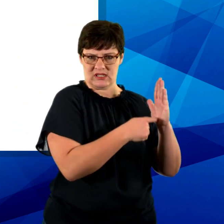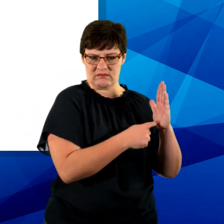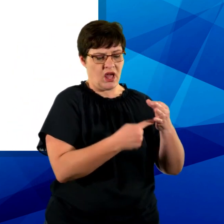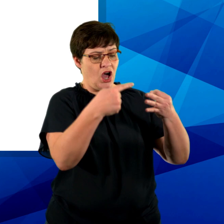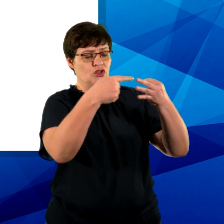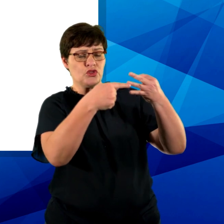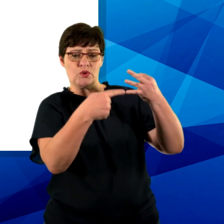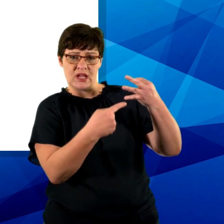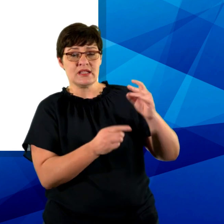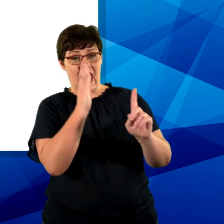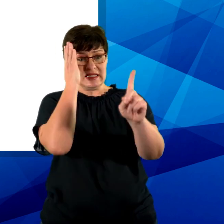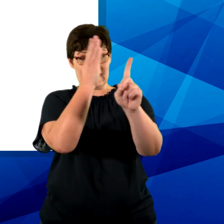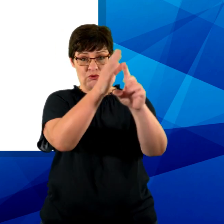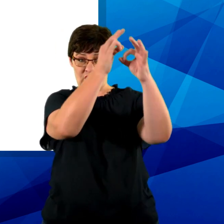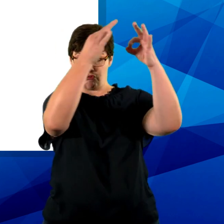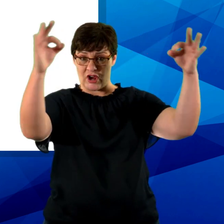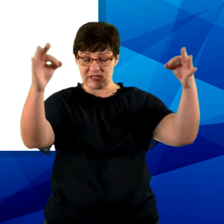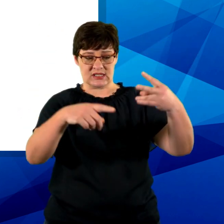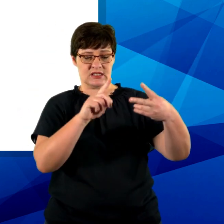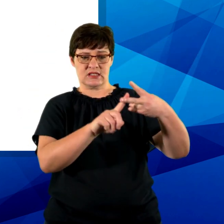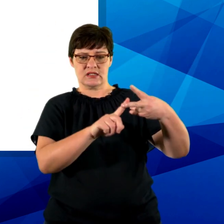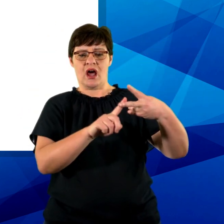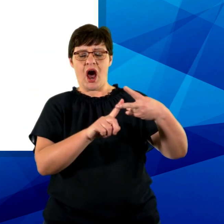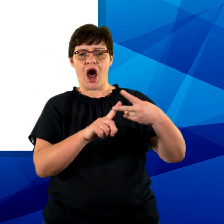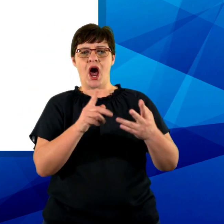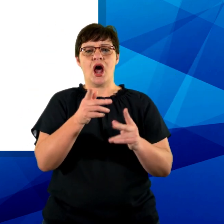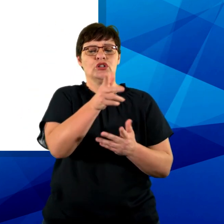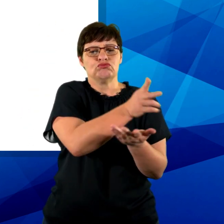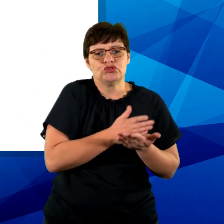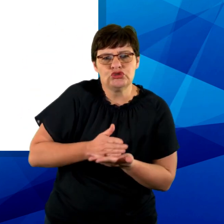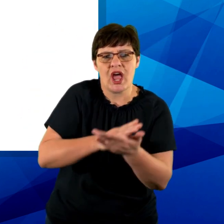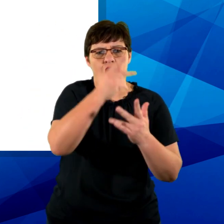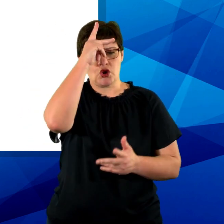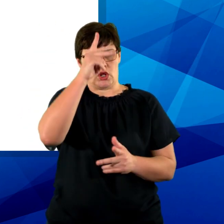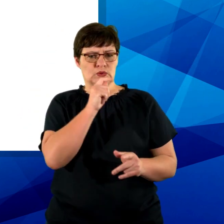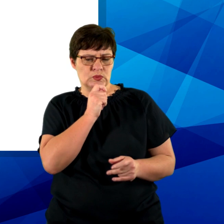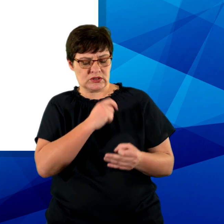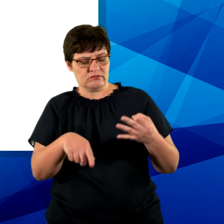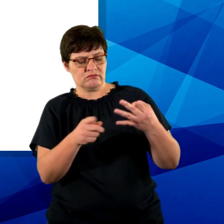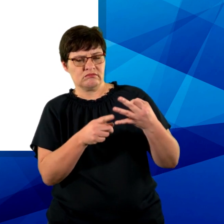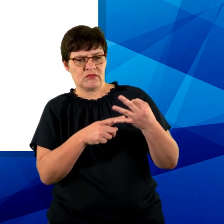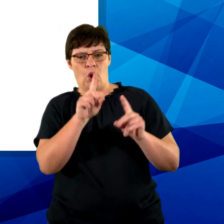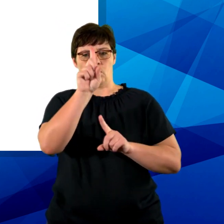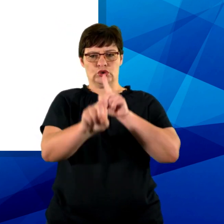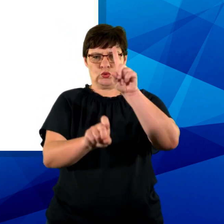you can use are directive phrases, appealing to shared knowledge, and making use of questions.